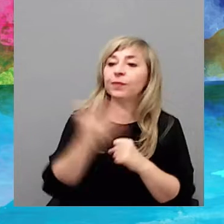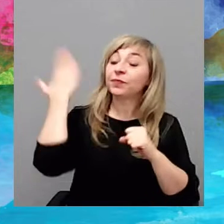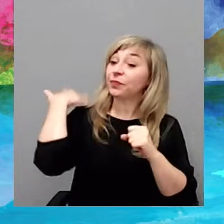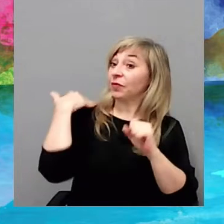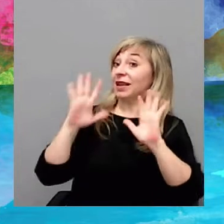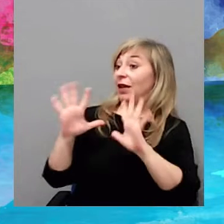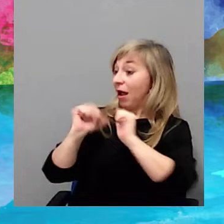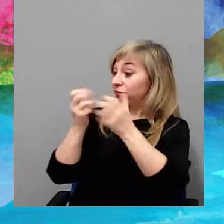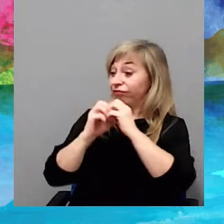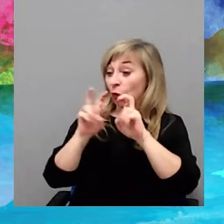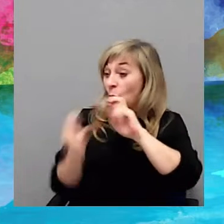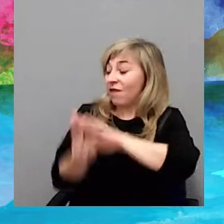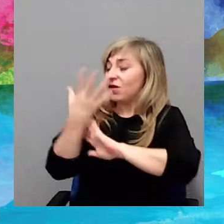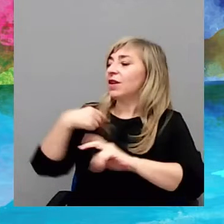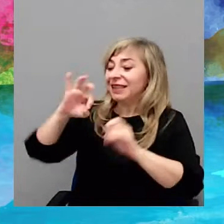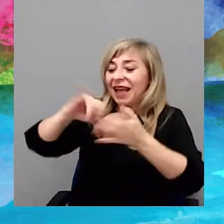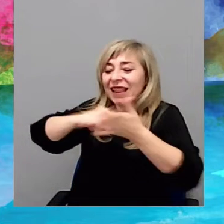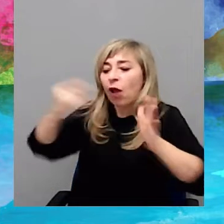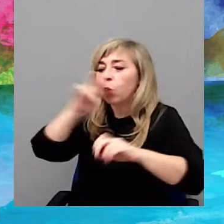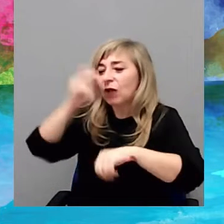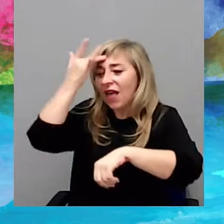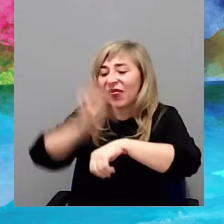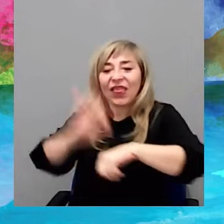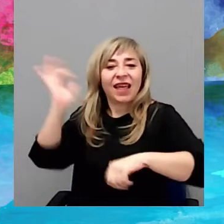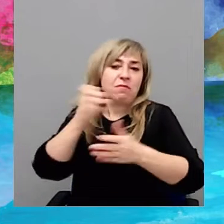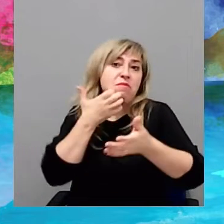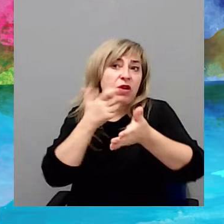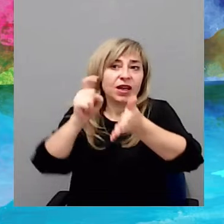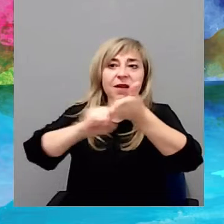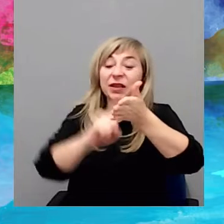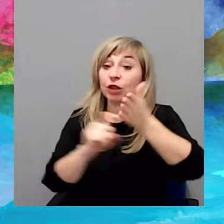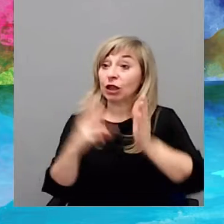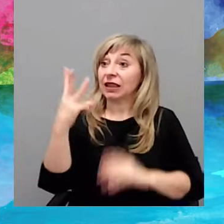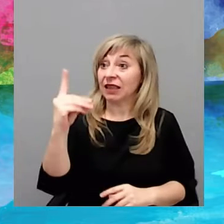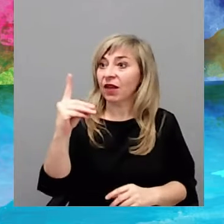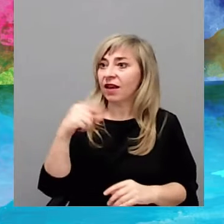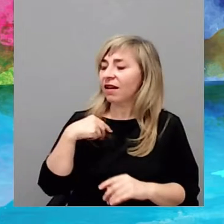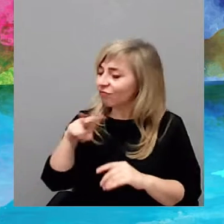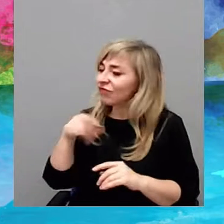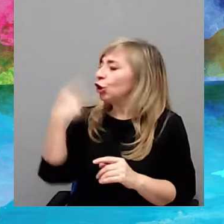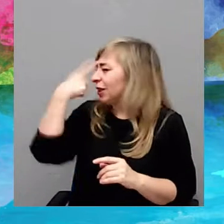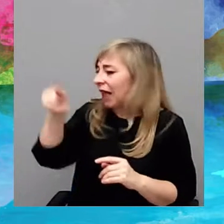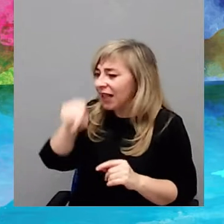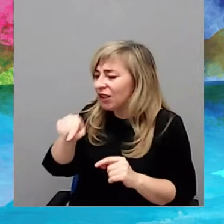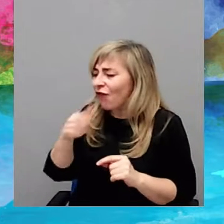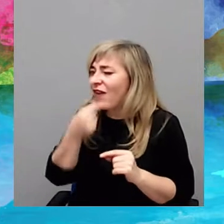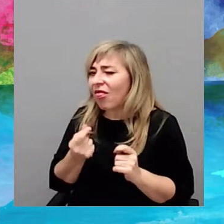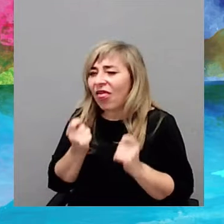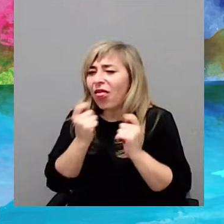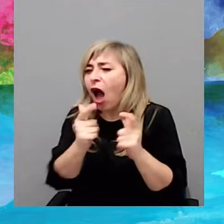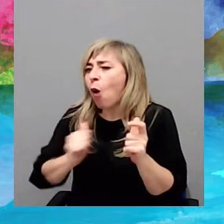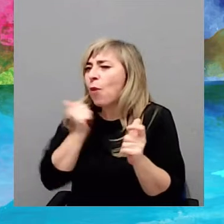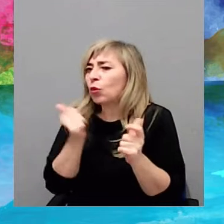we wanted digitization and technology and 3D printing to facilitate or provide